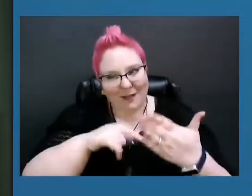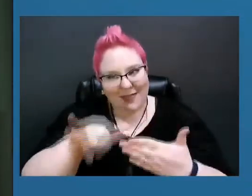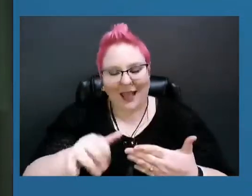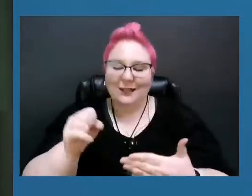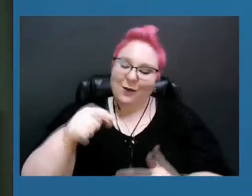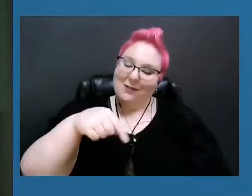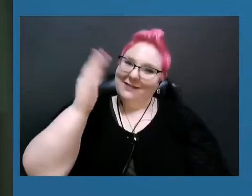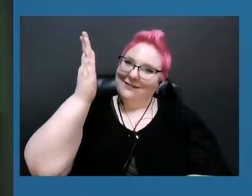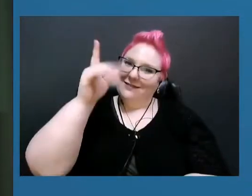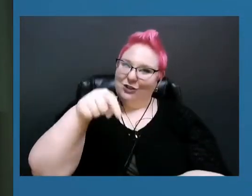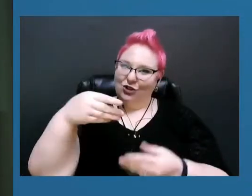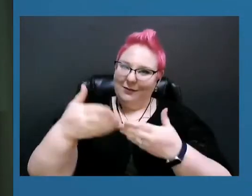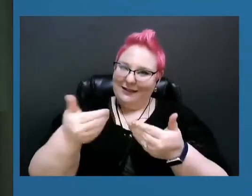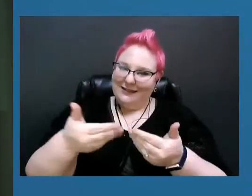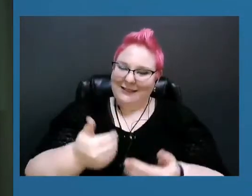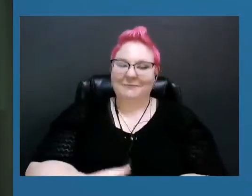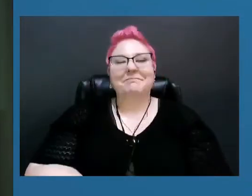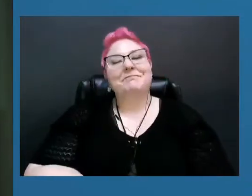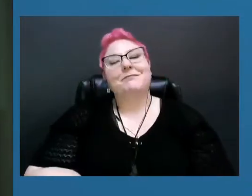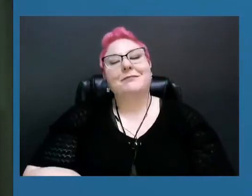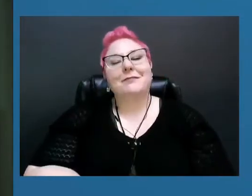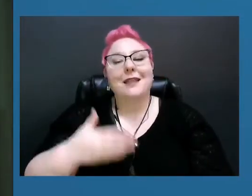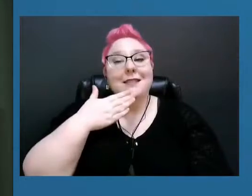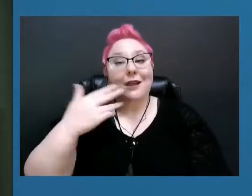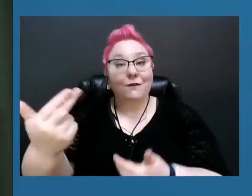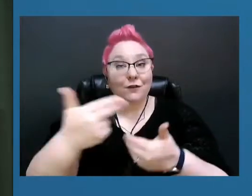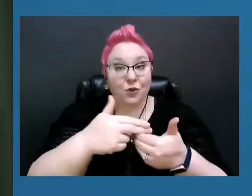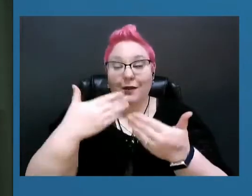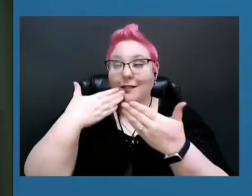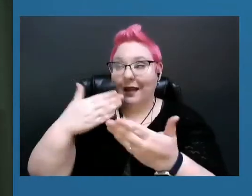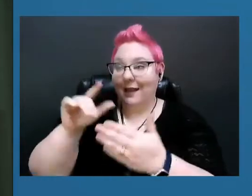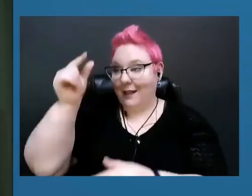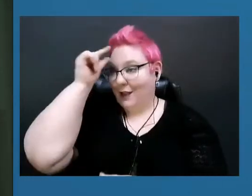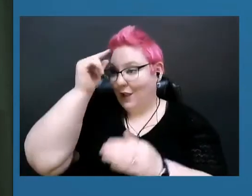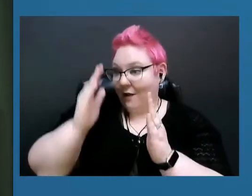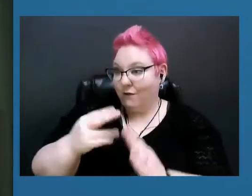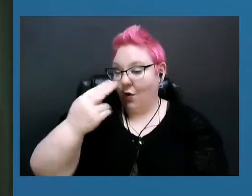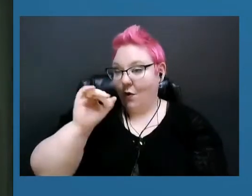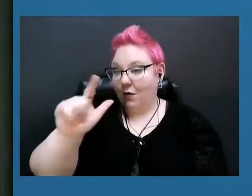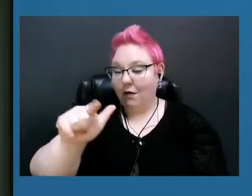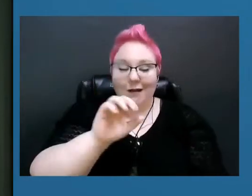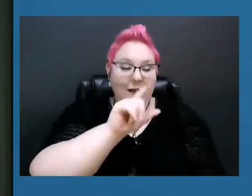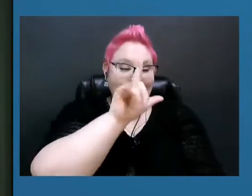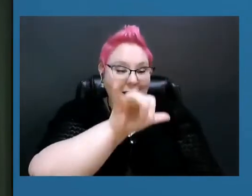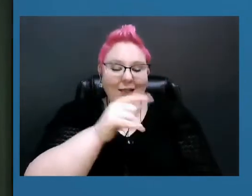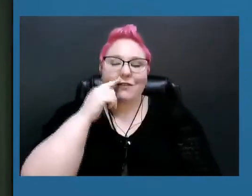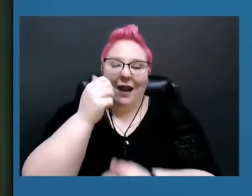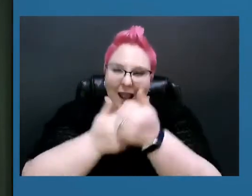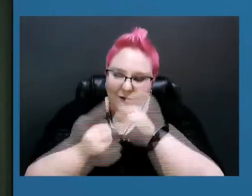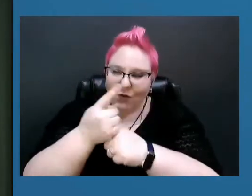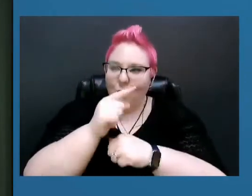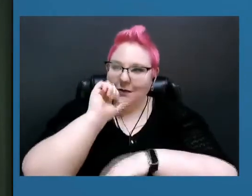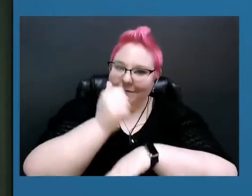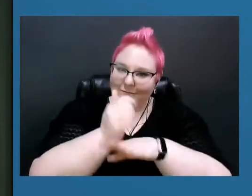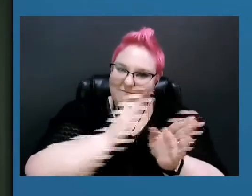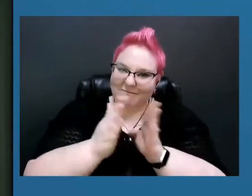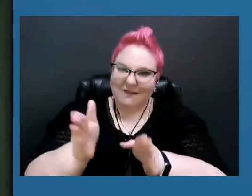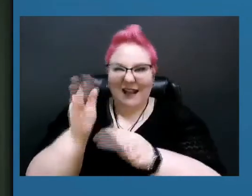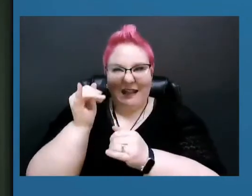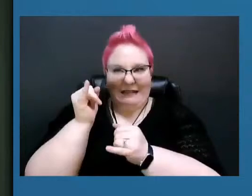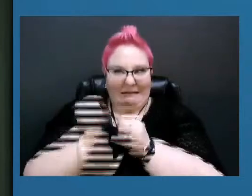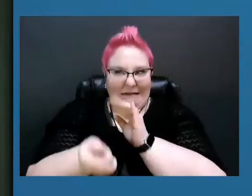smoothly. Thank you all for joining us today, and a big thank you to Governor Hochul, Allie, and the entire office for putting this together on rather short